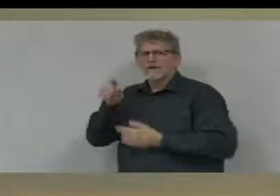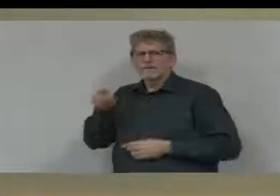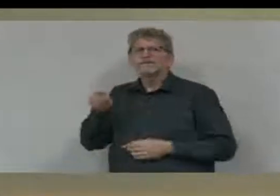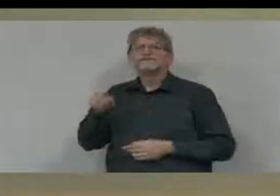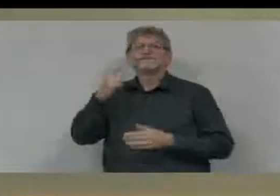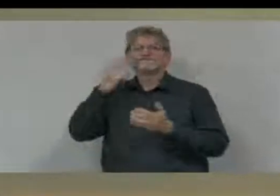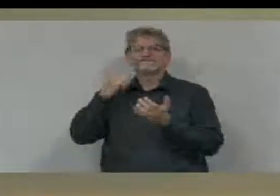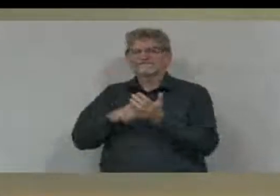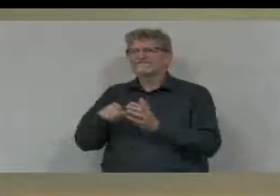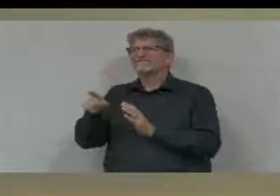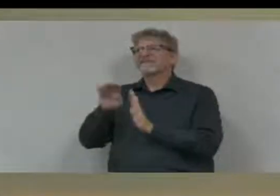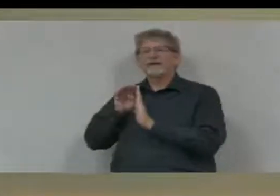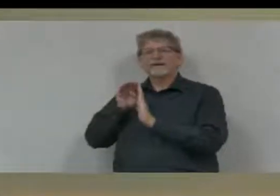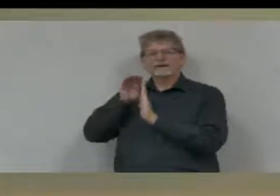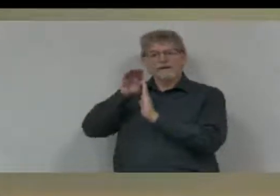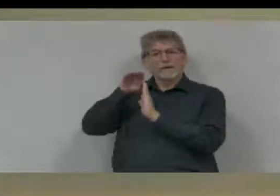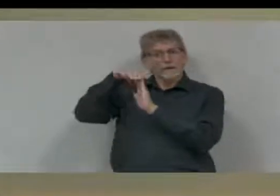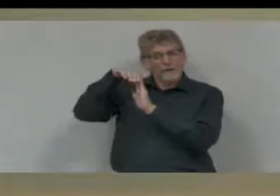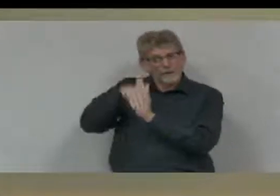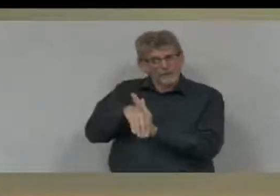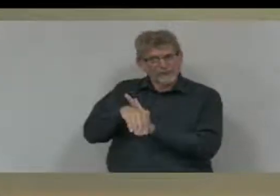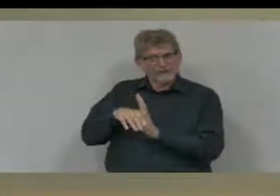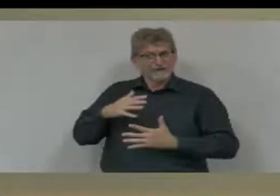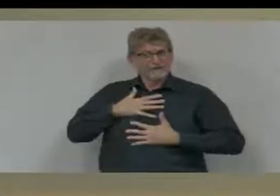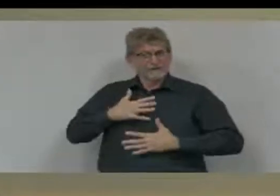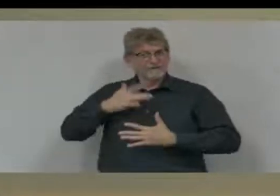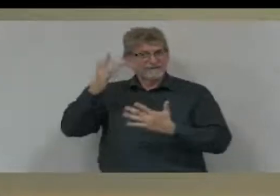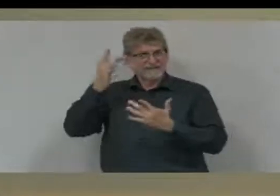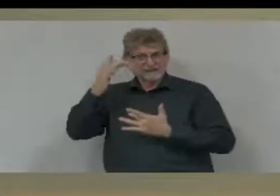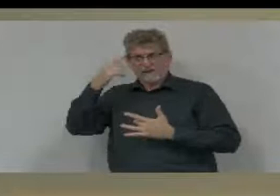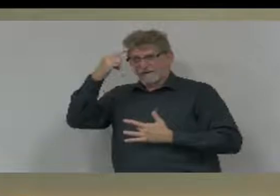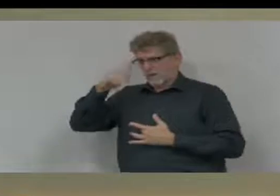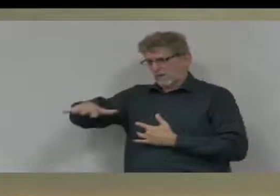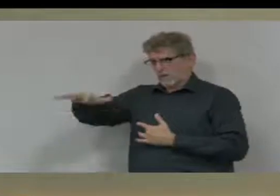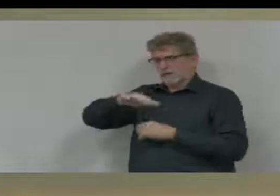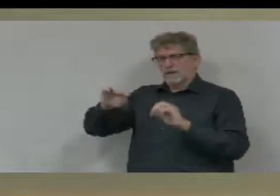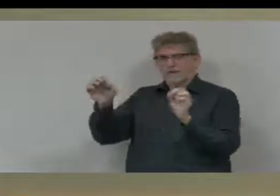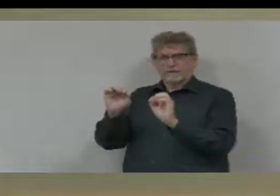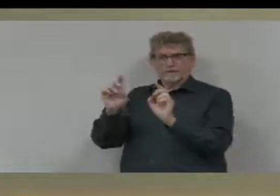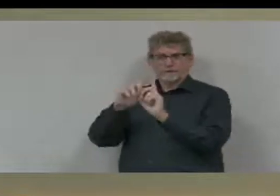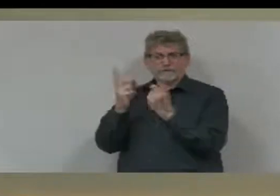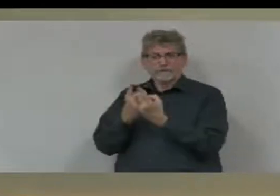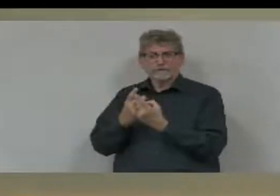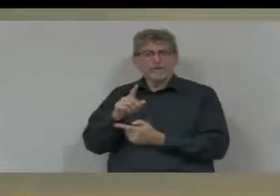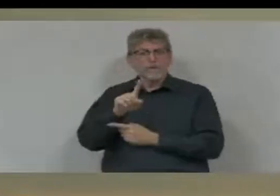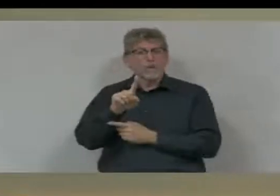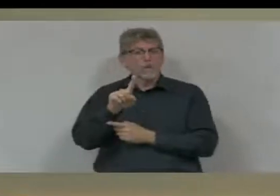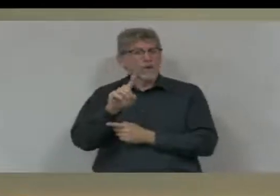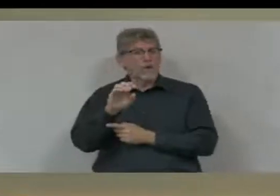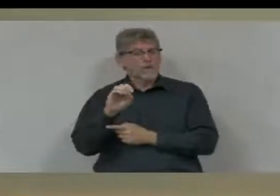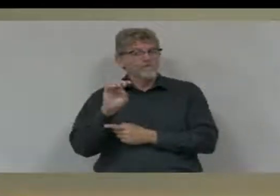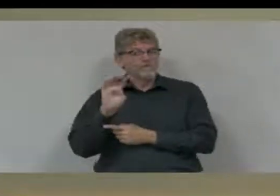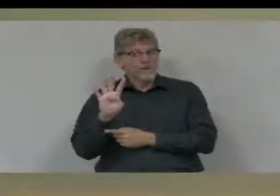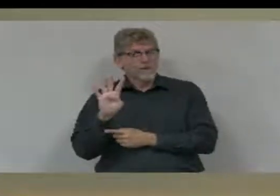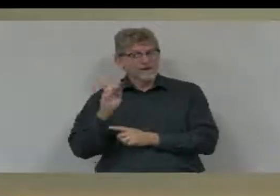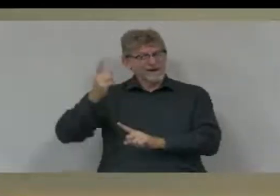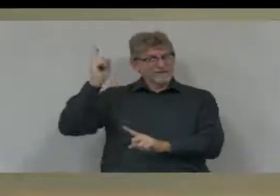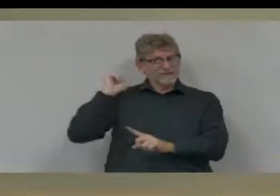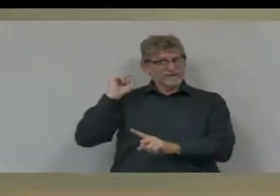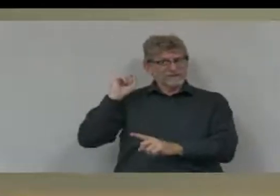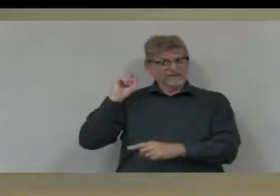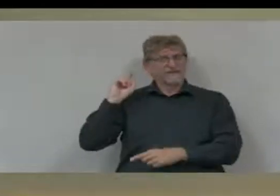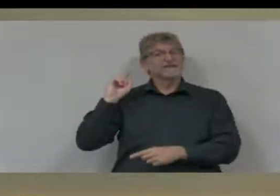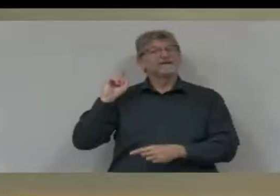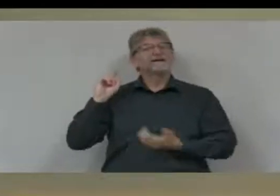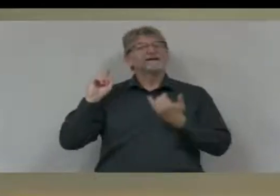in respiratory illness visits to the emergency departments, 104 for last week, which is